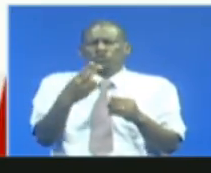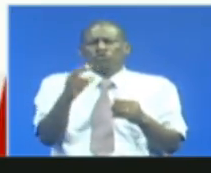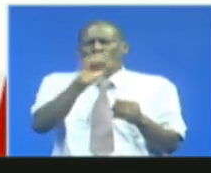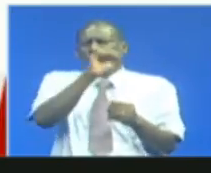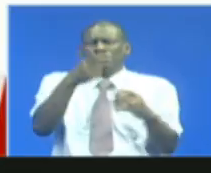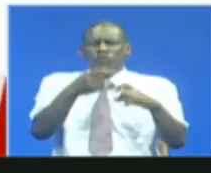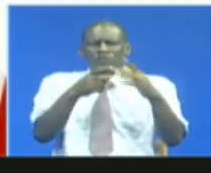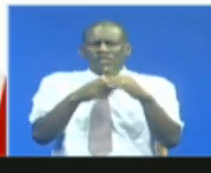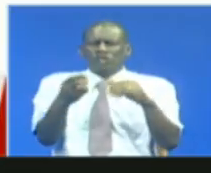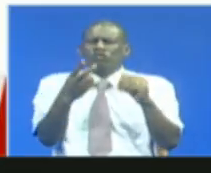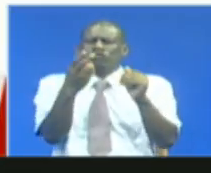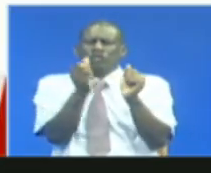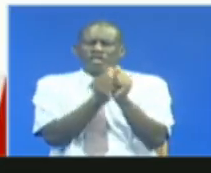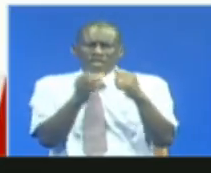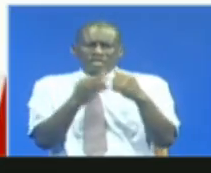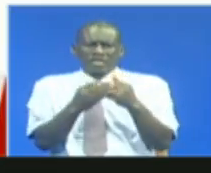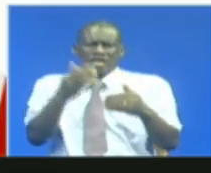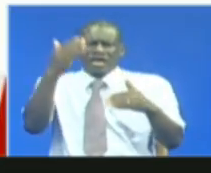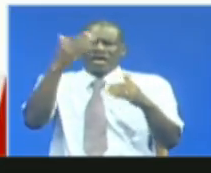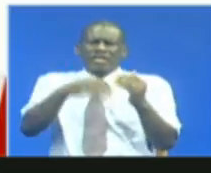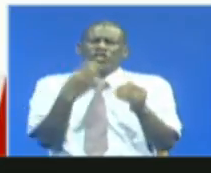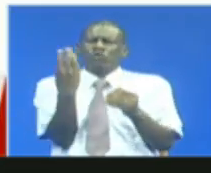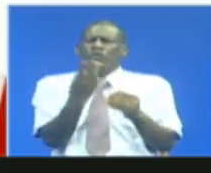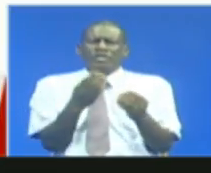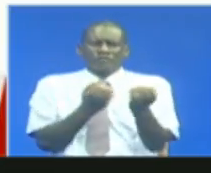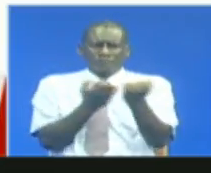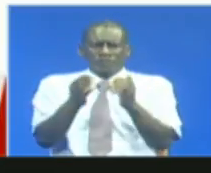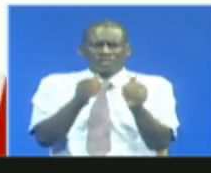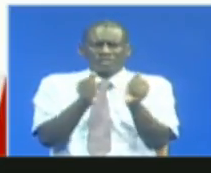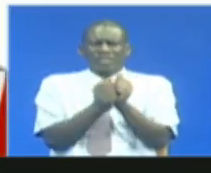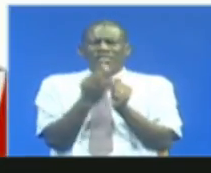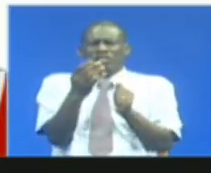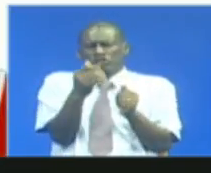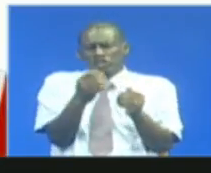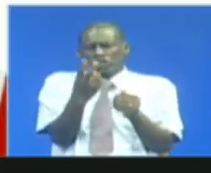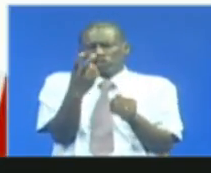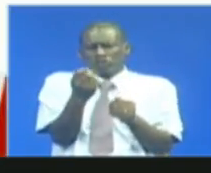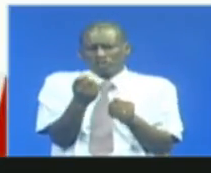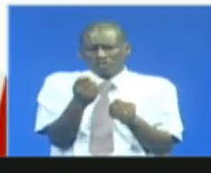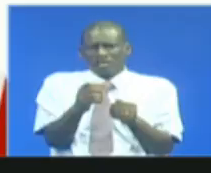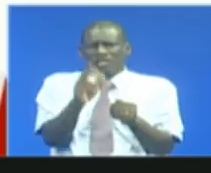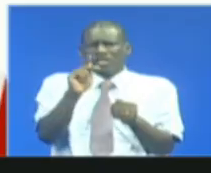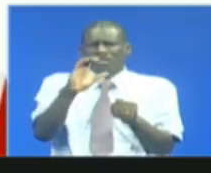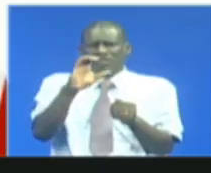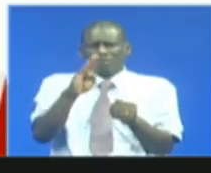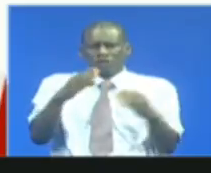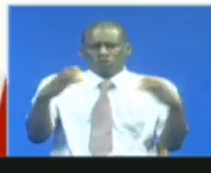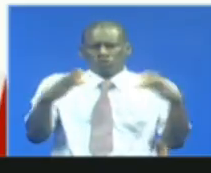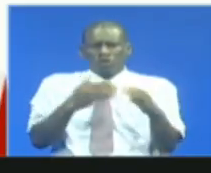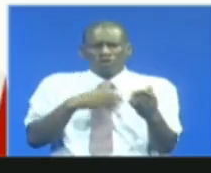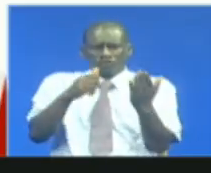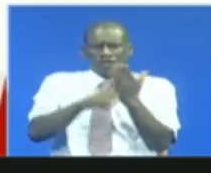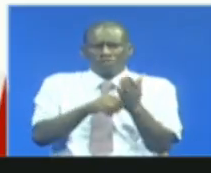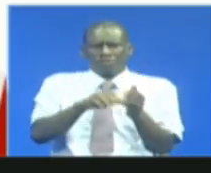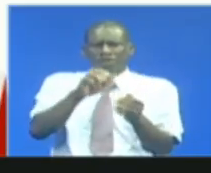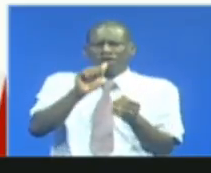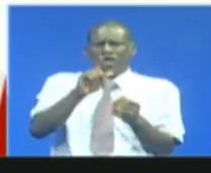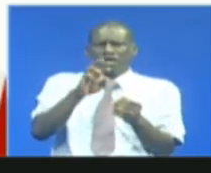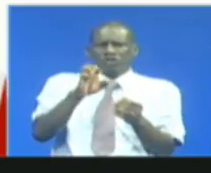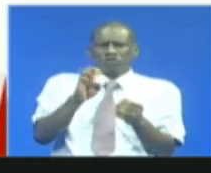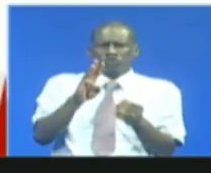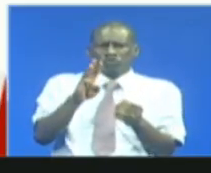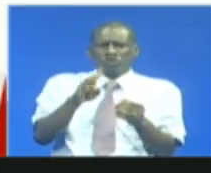of 2018 and closed Wednesday's trade at 13 shillings and 20 cents. KCB Group has named Andrew Wambari Cairo as